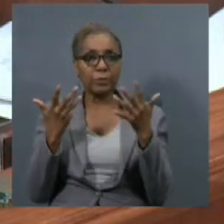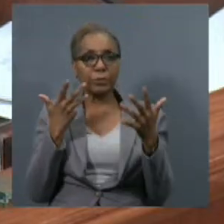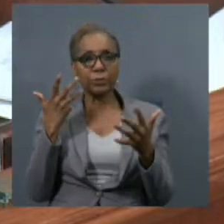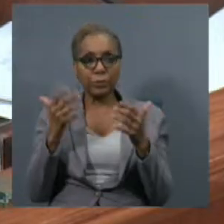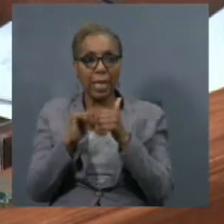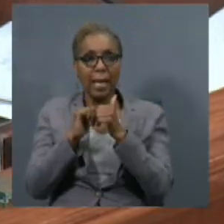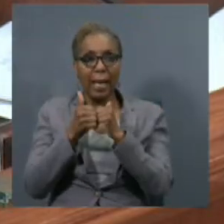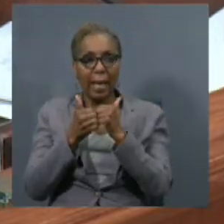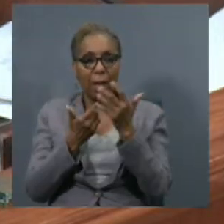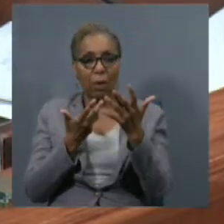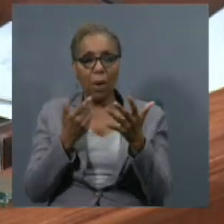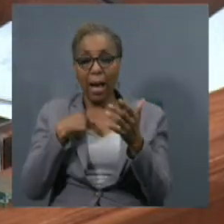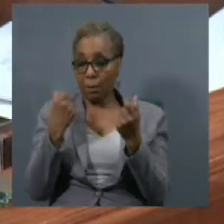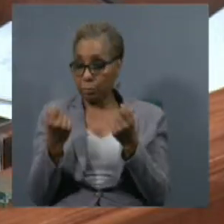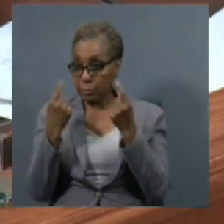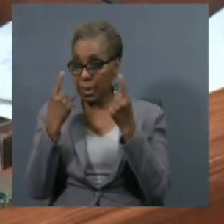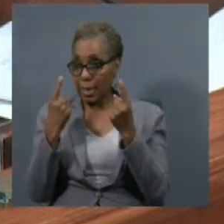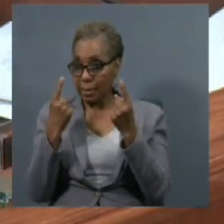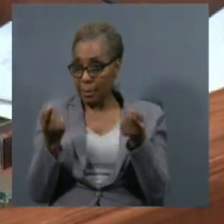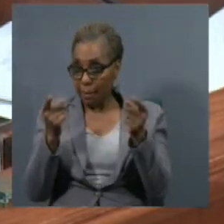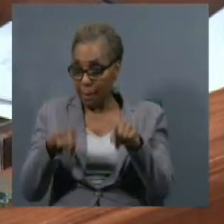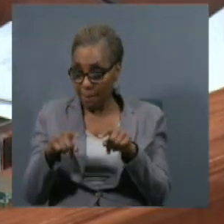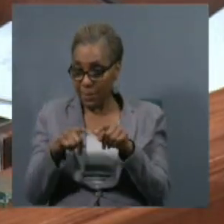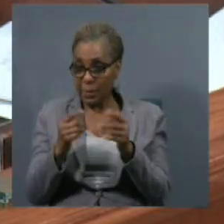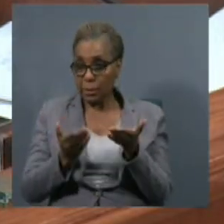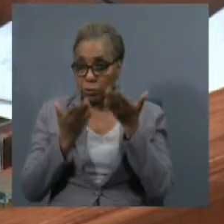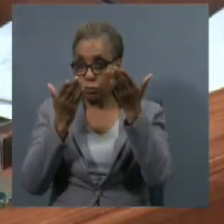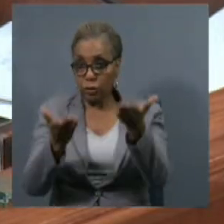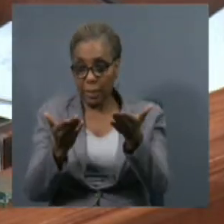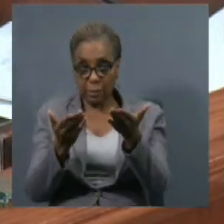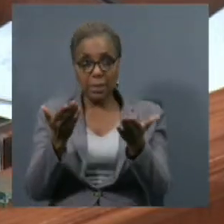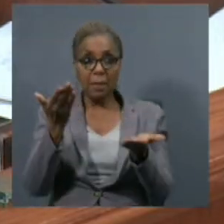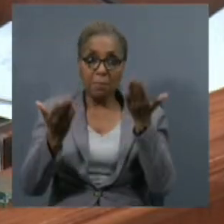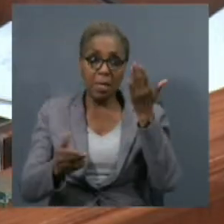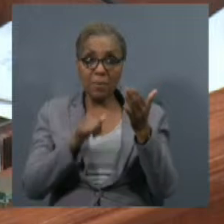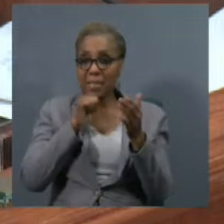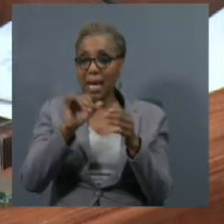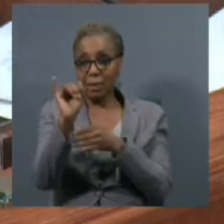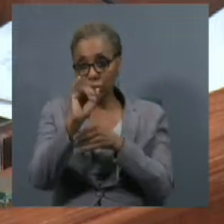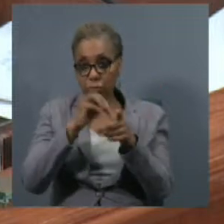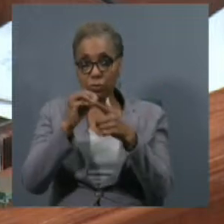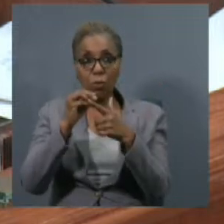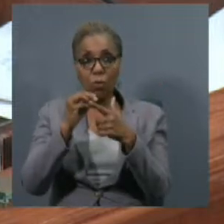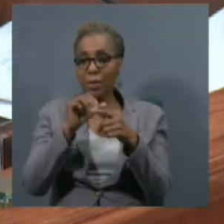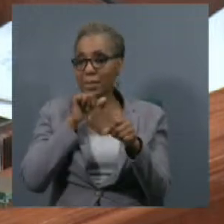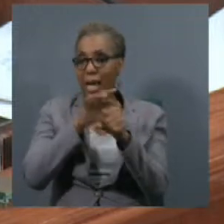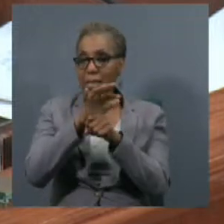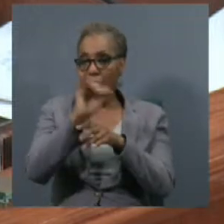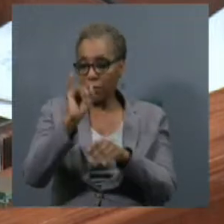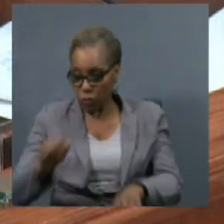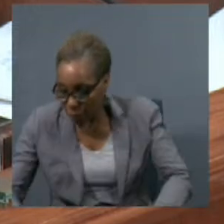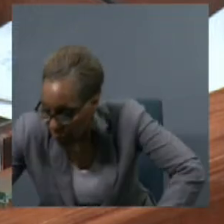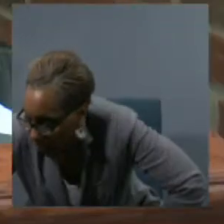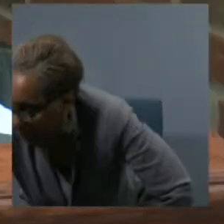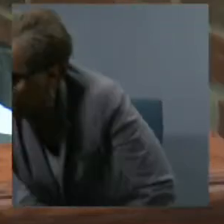the way that I understand it was incurred suggests that there was either not insurance or insufficient insurance.